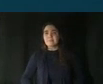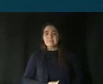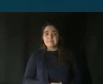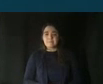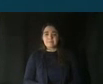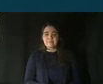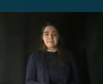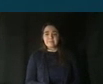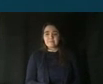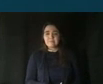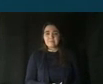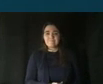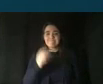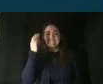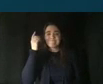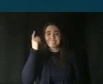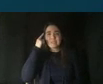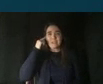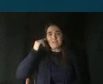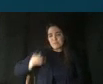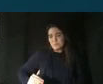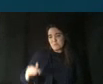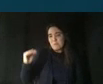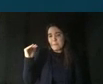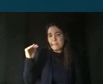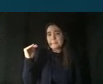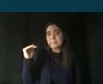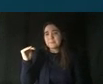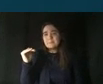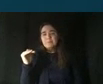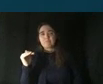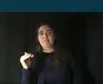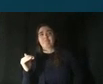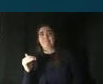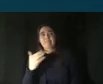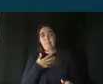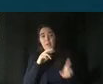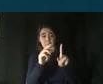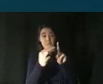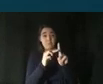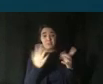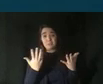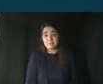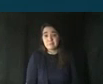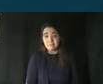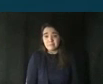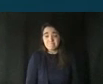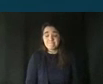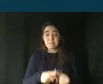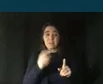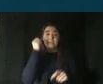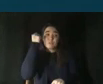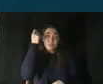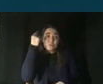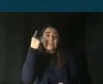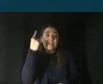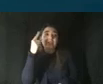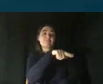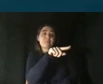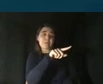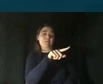that's just because I grew up thinking that way. But I also understand the Afghans who don't feel that